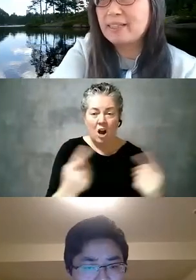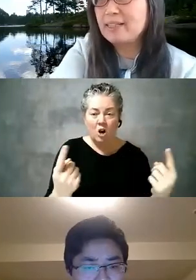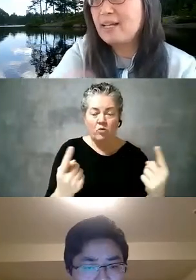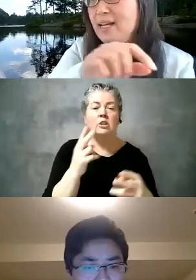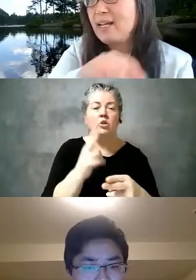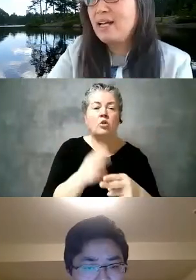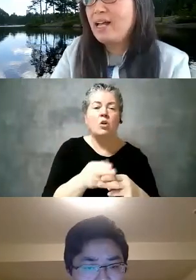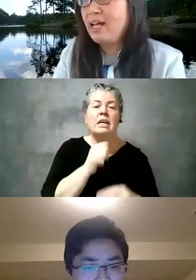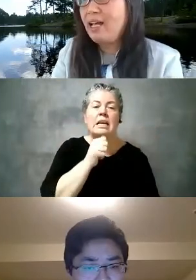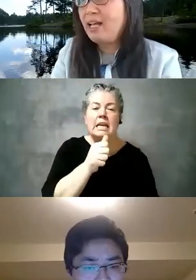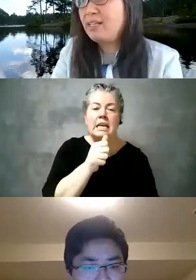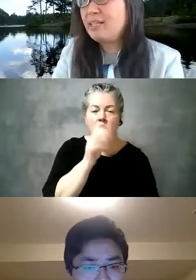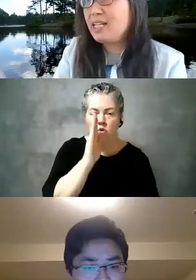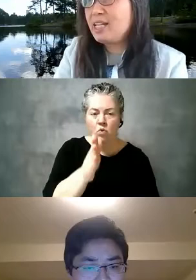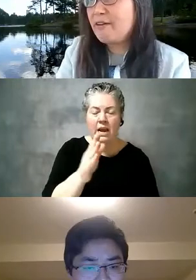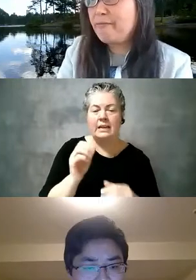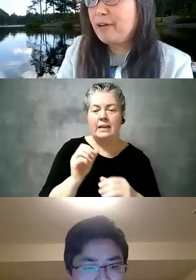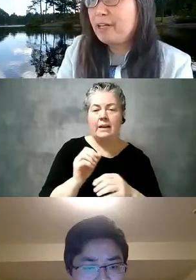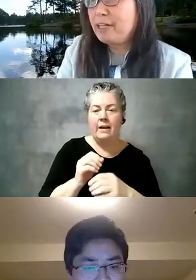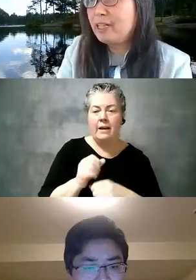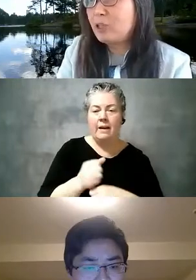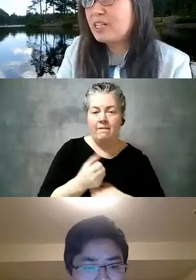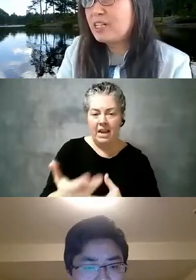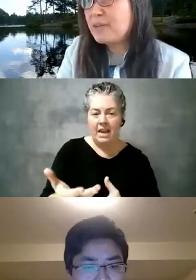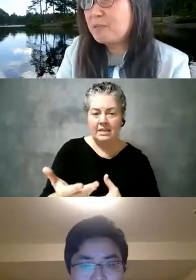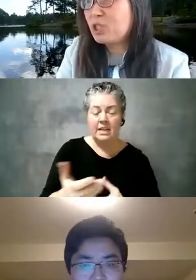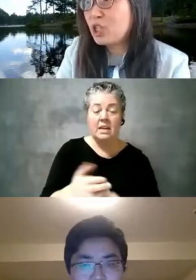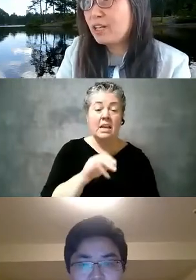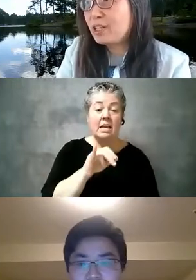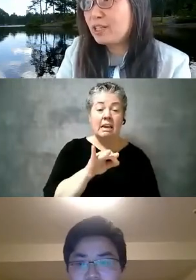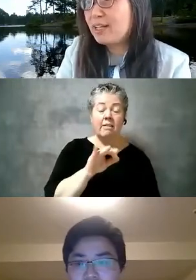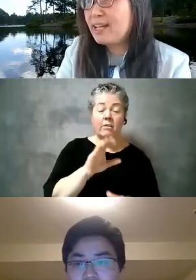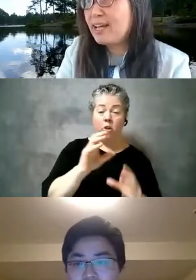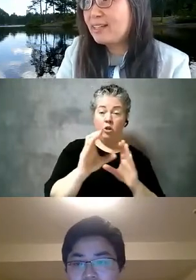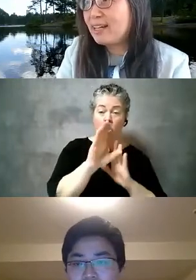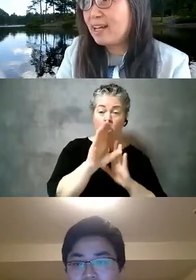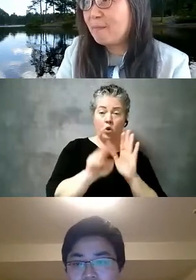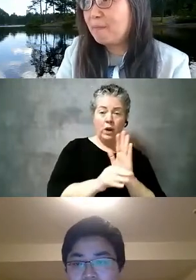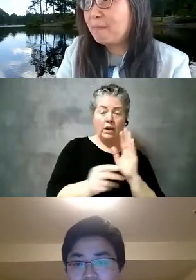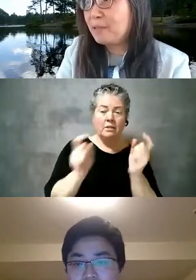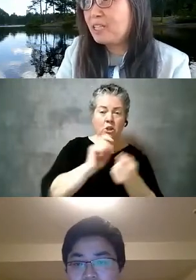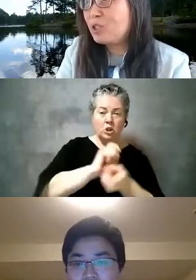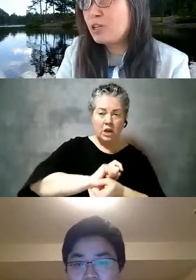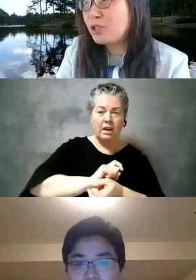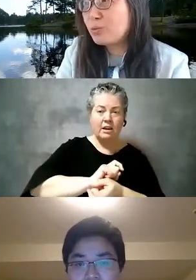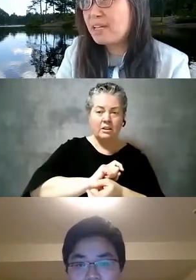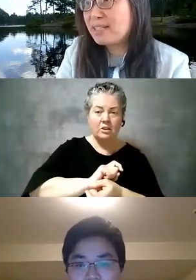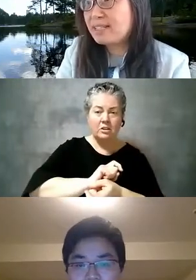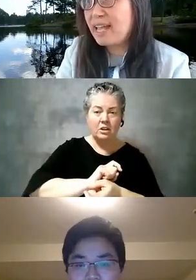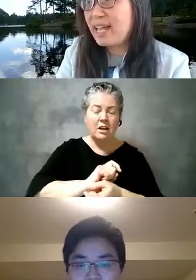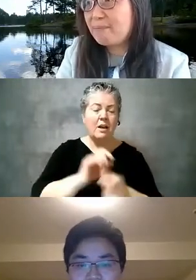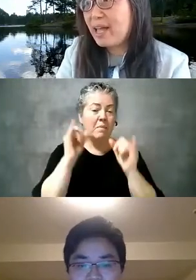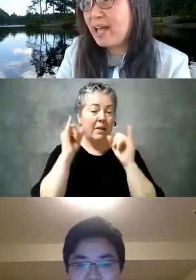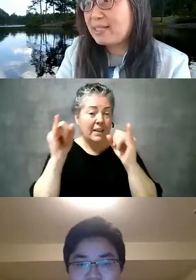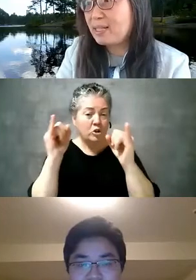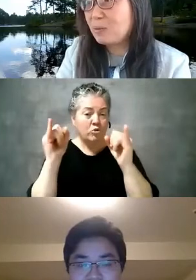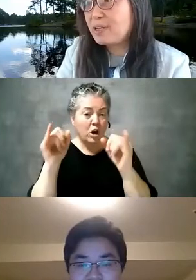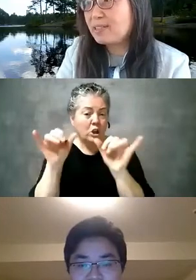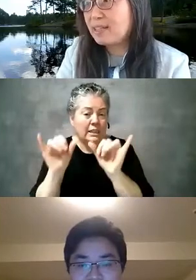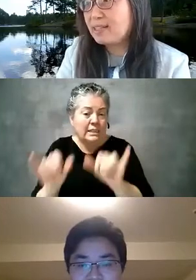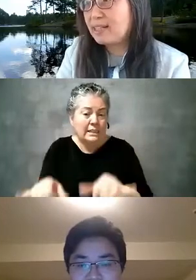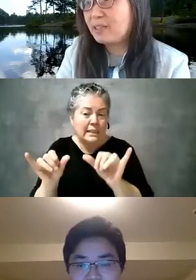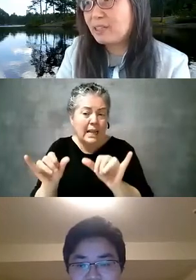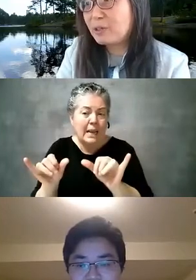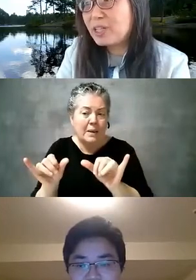effect. And if the curriculum has been changed, yet the instruction remains the same as it